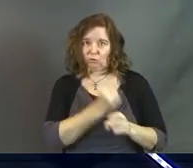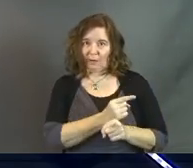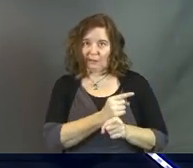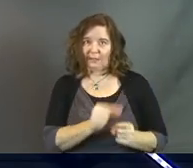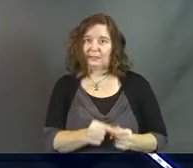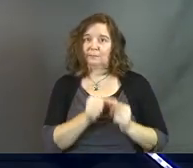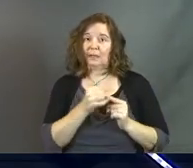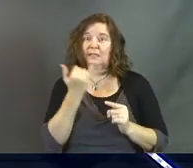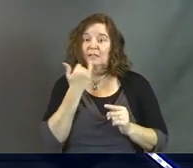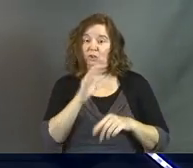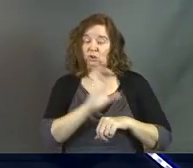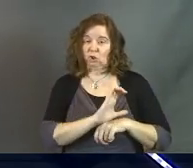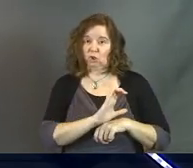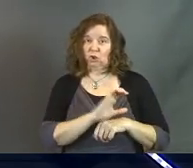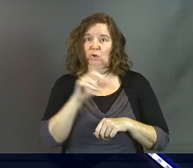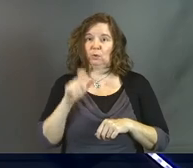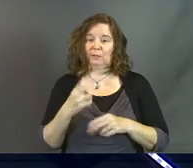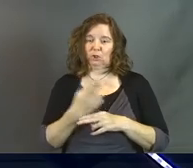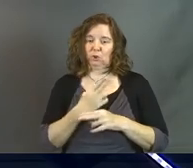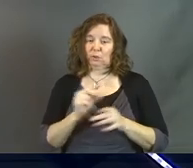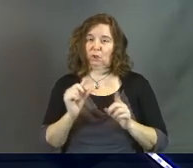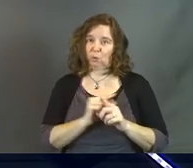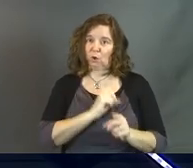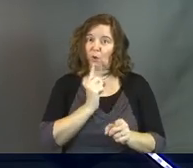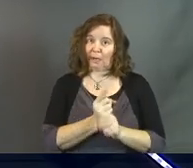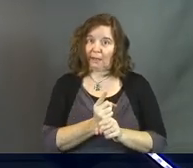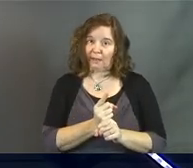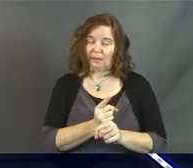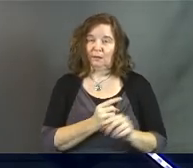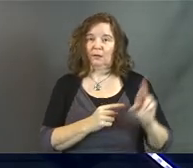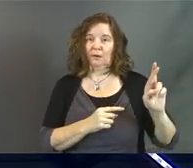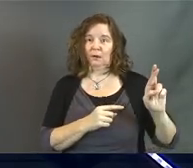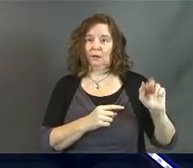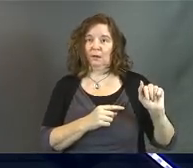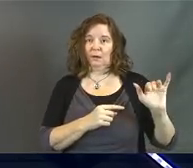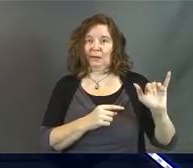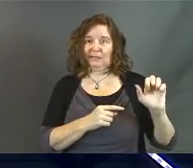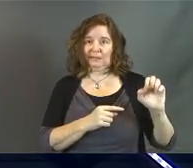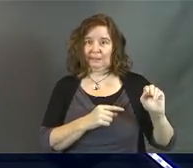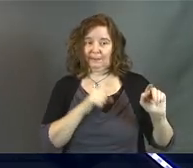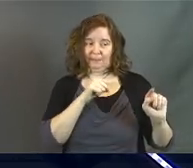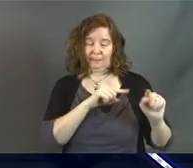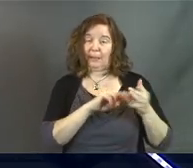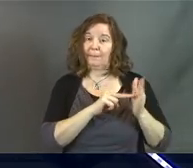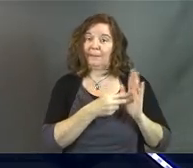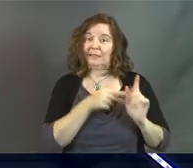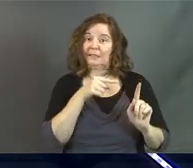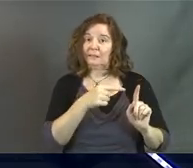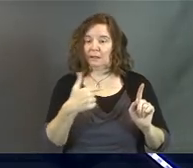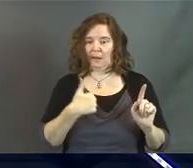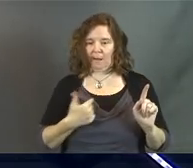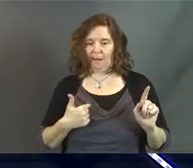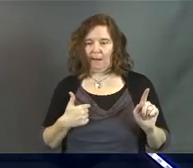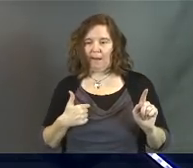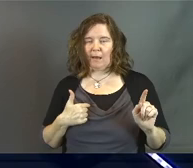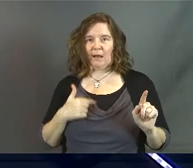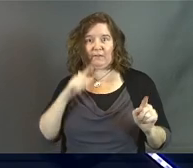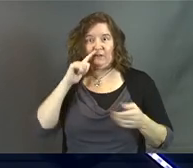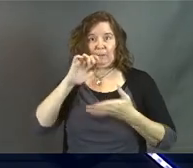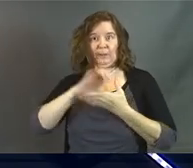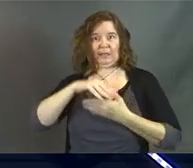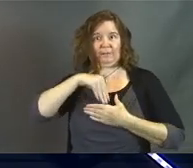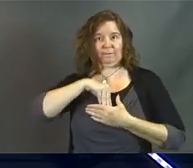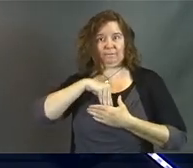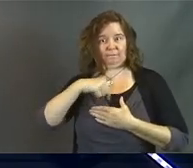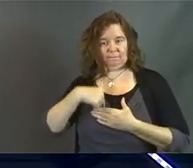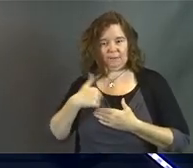correctly, especially at this church. You need to use these words correctly. Racism, here's what it means. Racism means that I have a belief